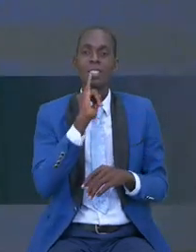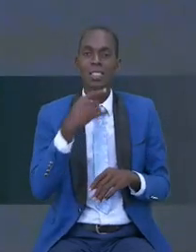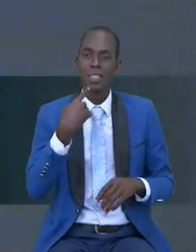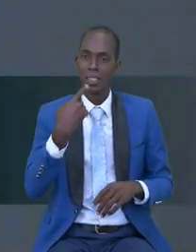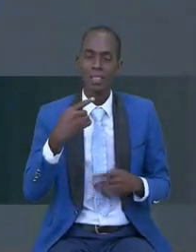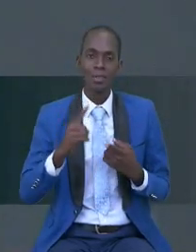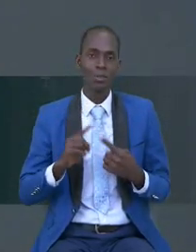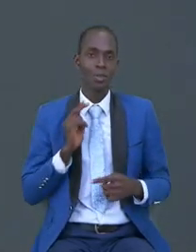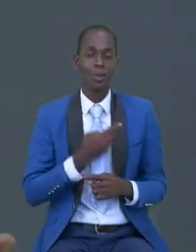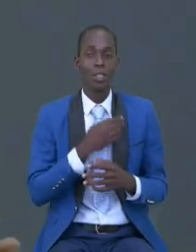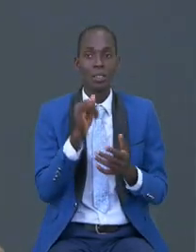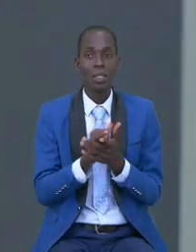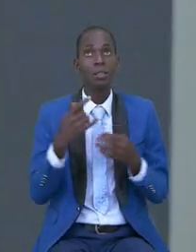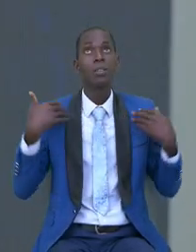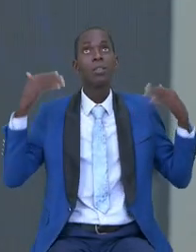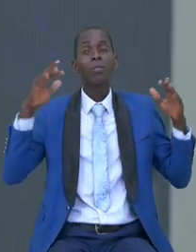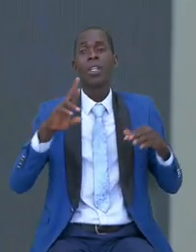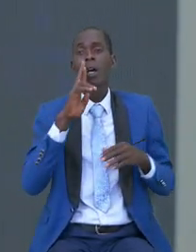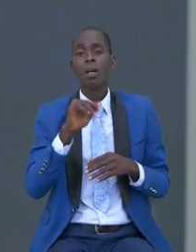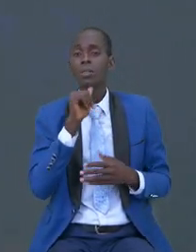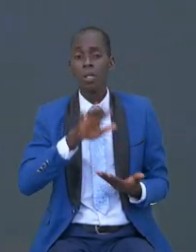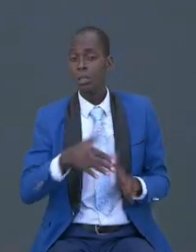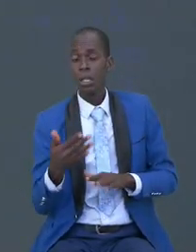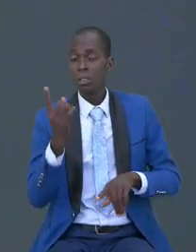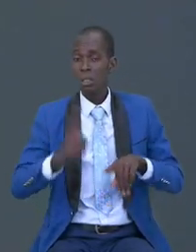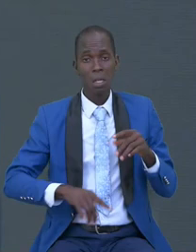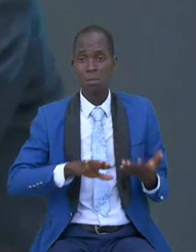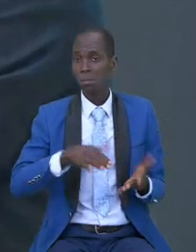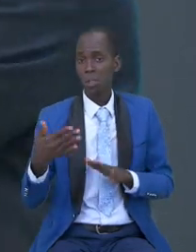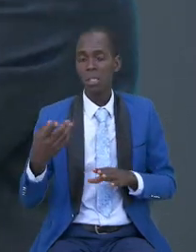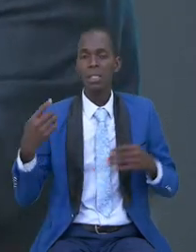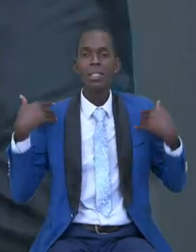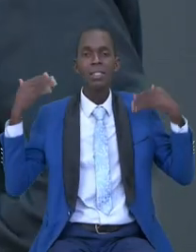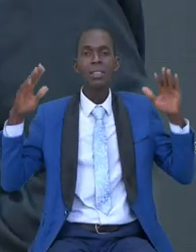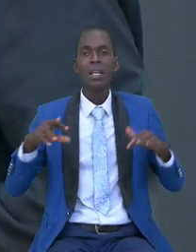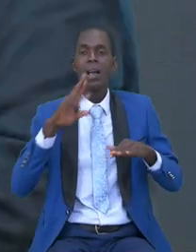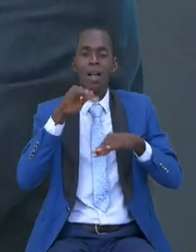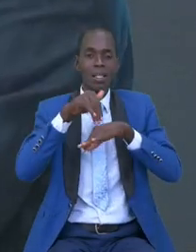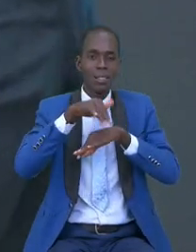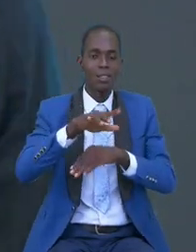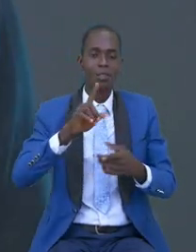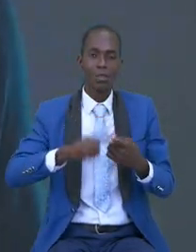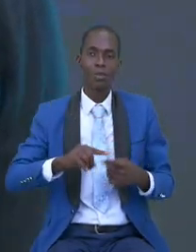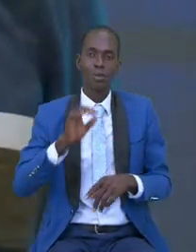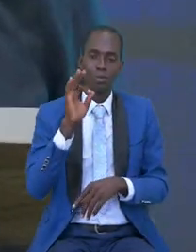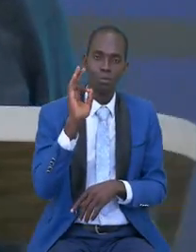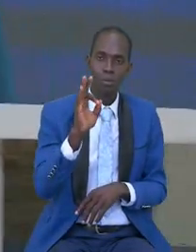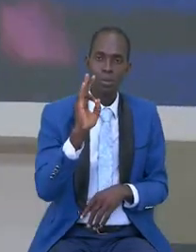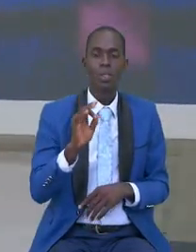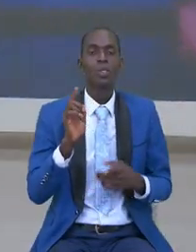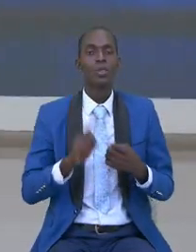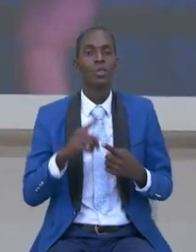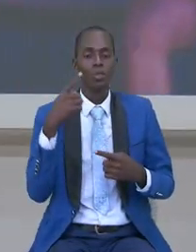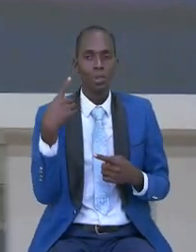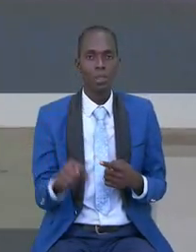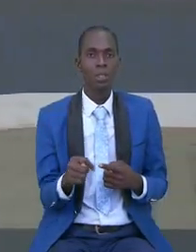the angels are not dead. They cannot die. The angels are sent to minister to the heirs of